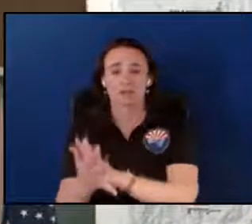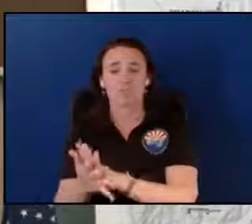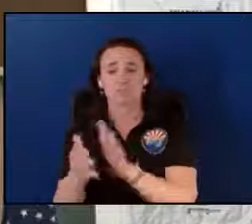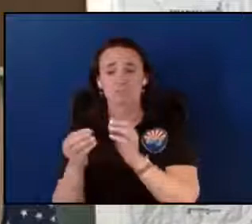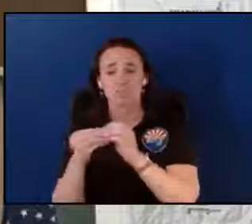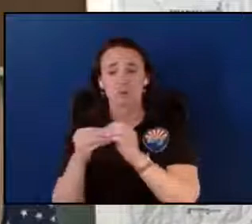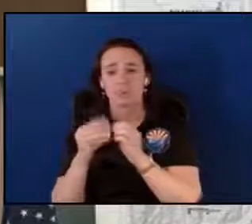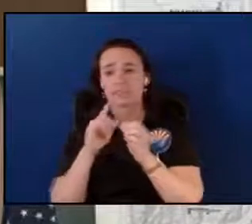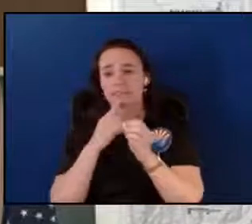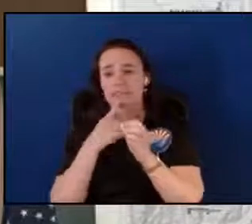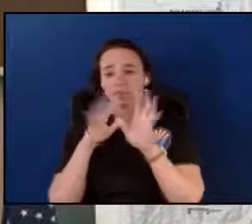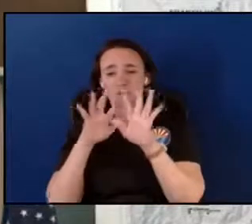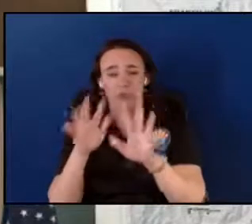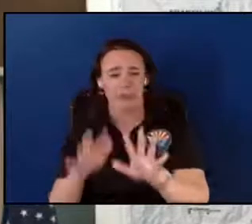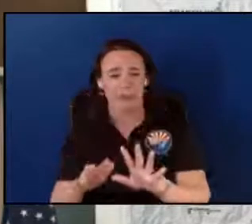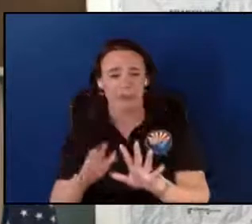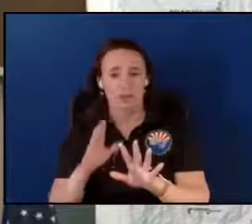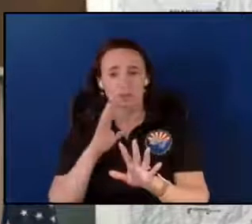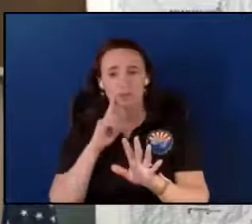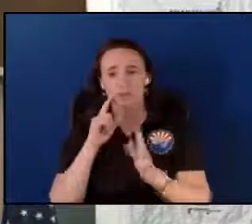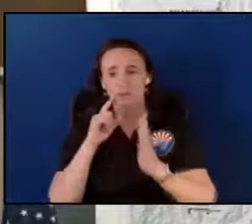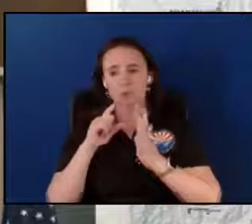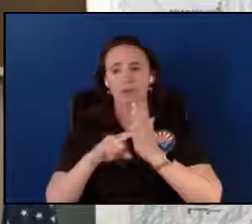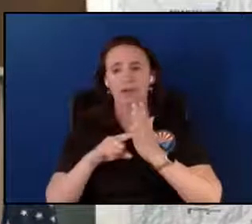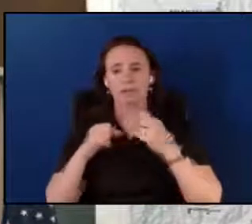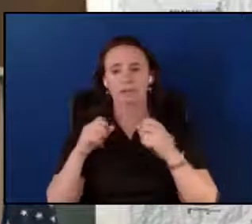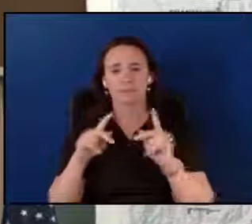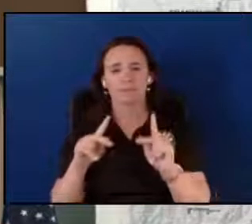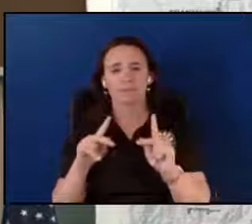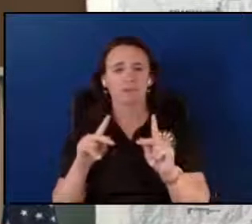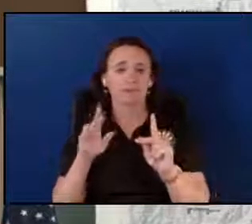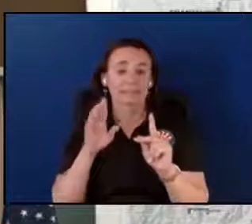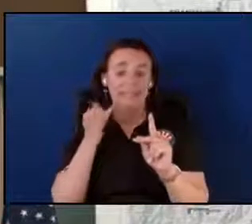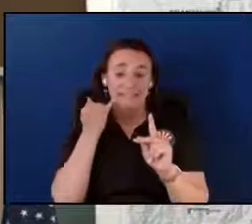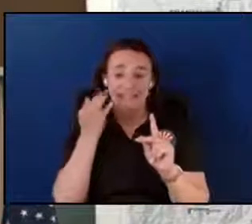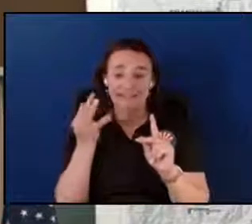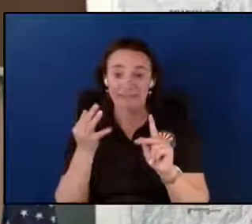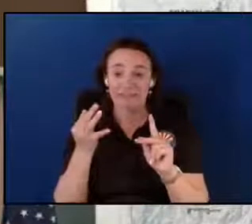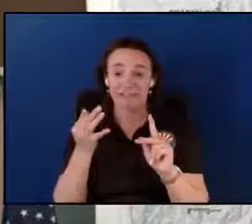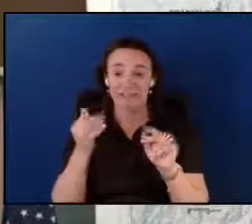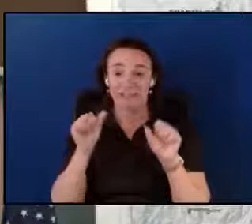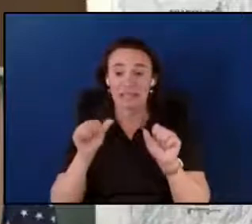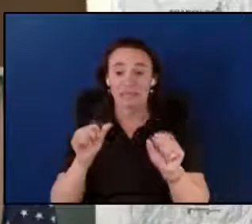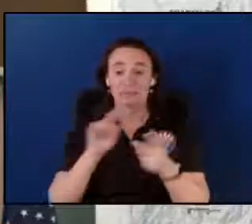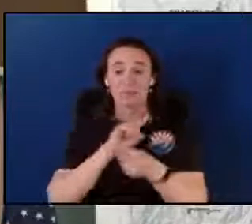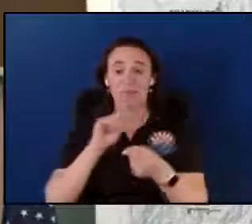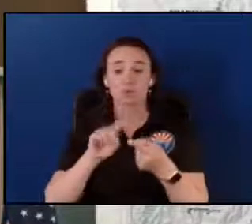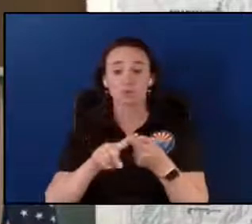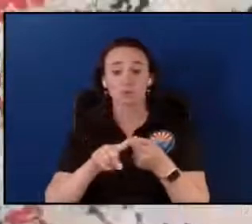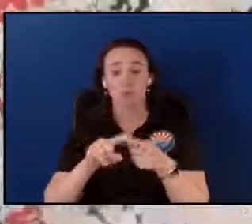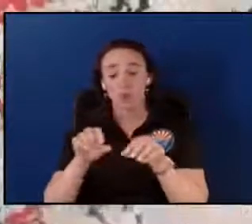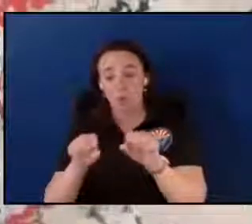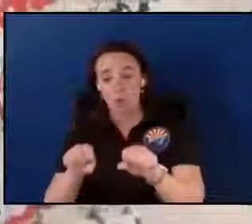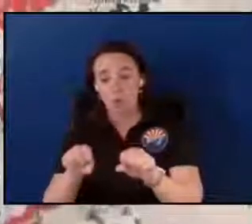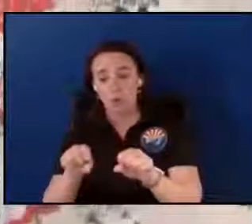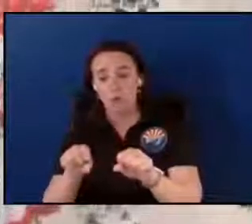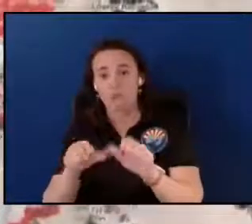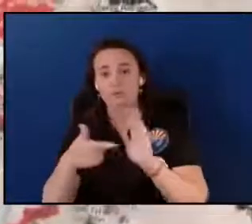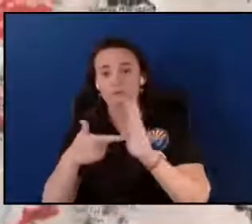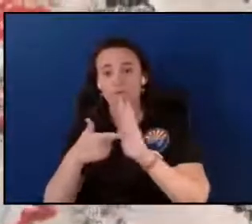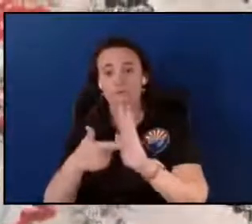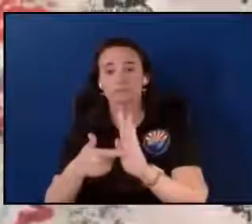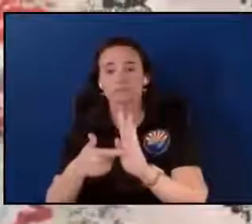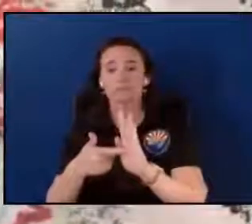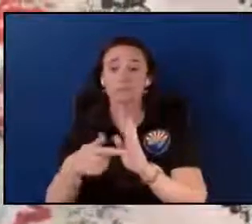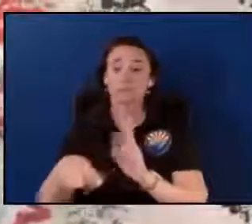I think we're going to really get to see an opportunity if those lines are going to be able to hold what's going to be presented. The good thing is, like they're saying,